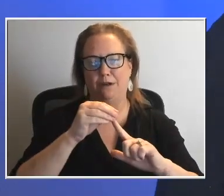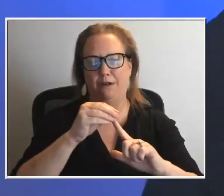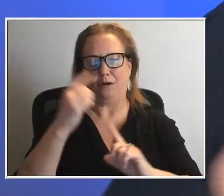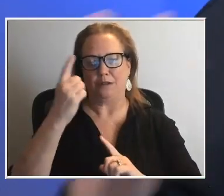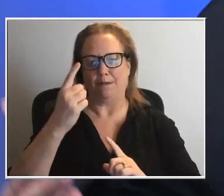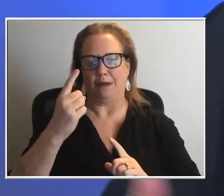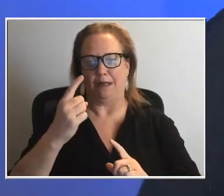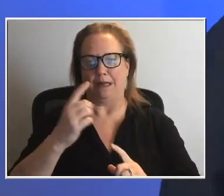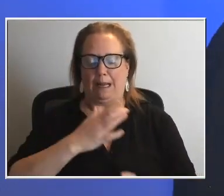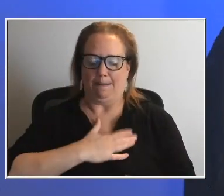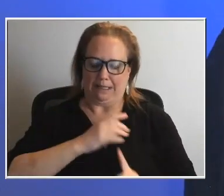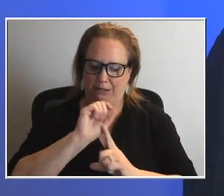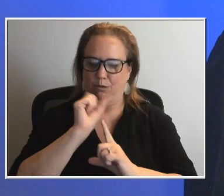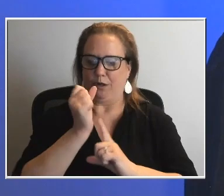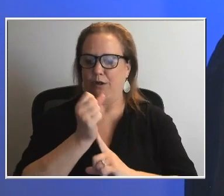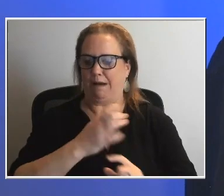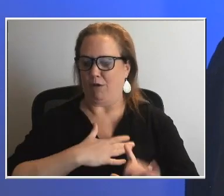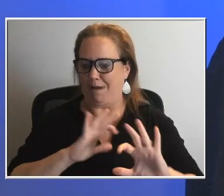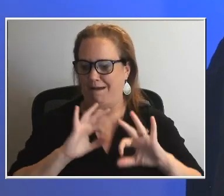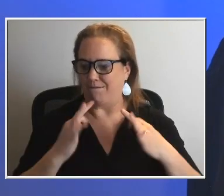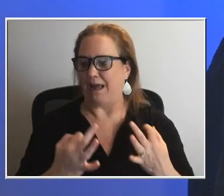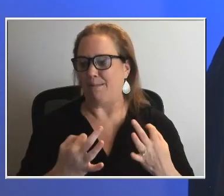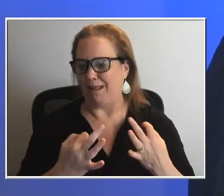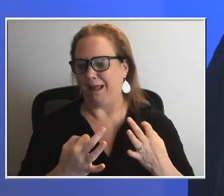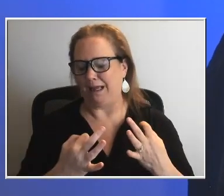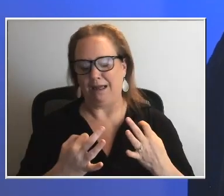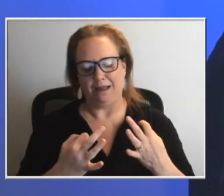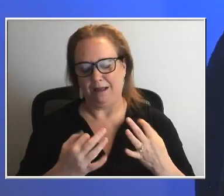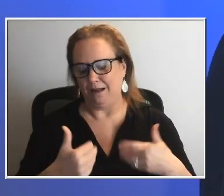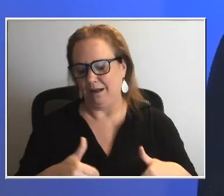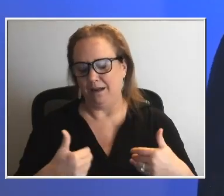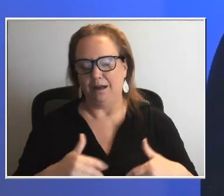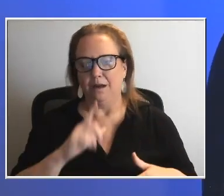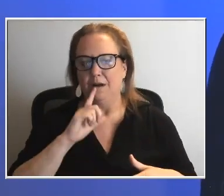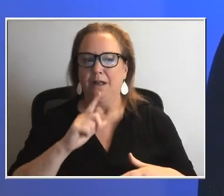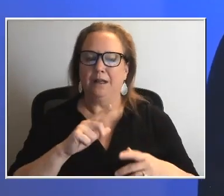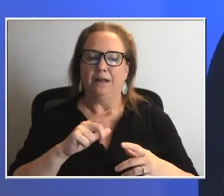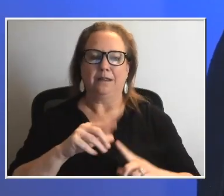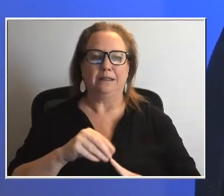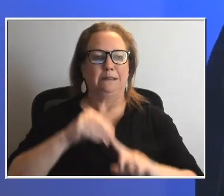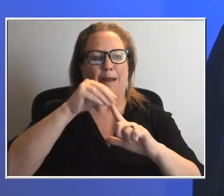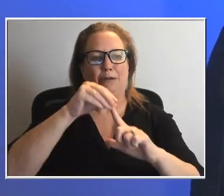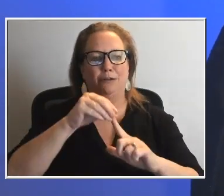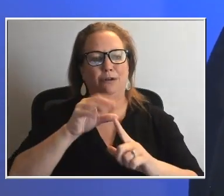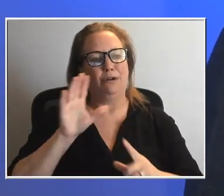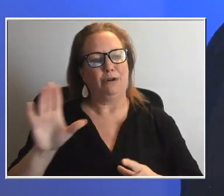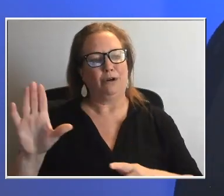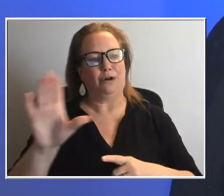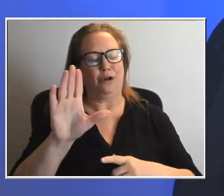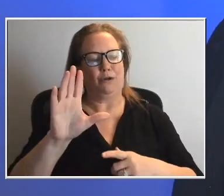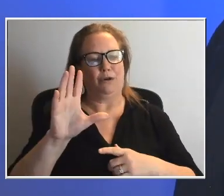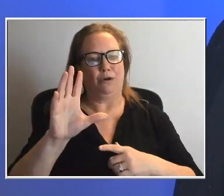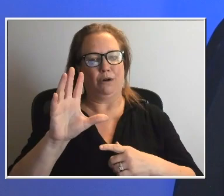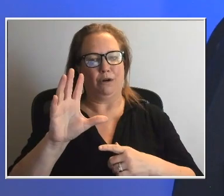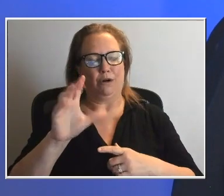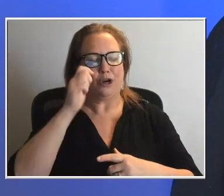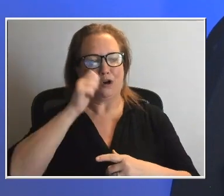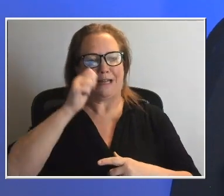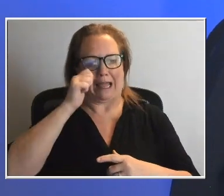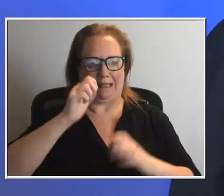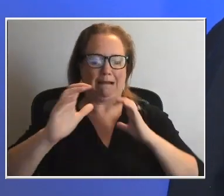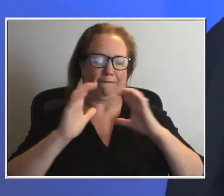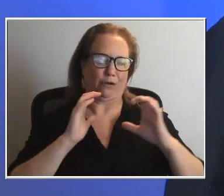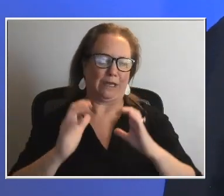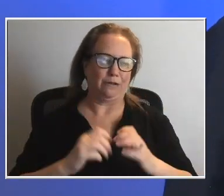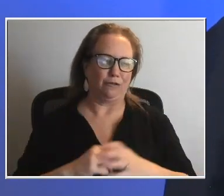my situation and for my family, because you guys you're in our daily conversations,